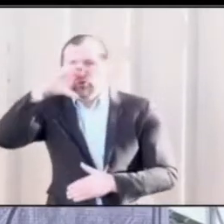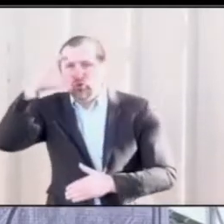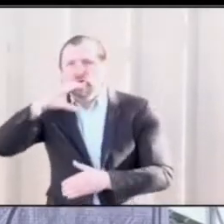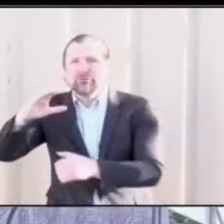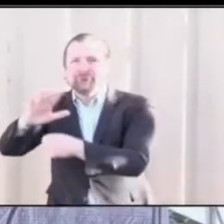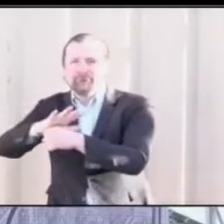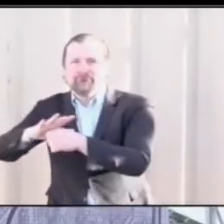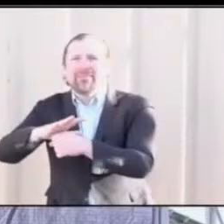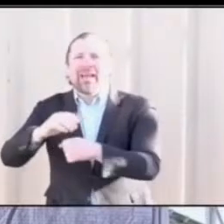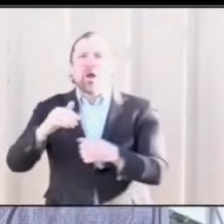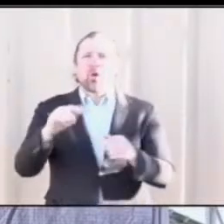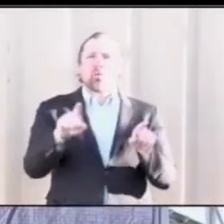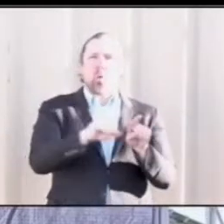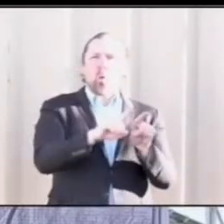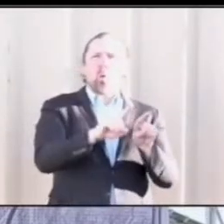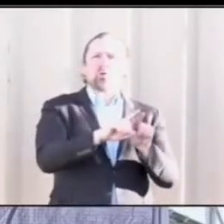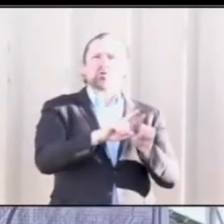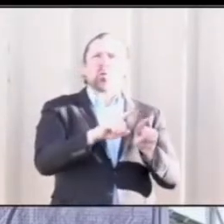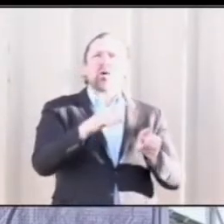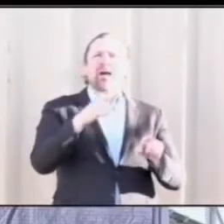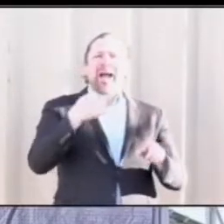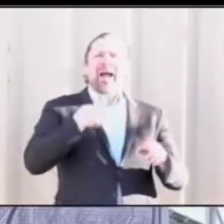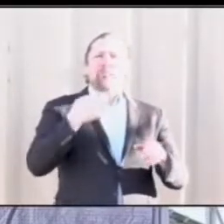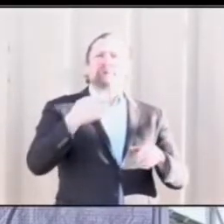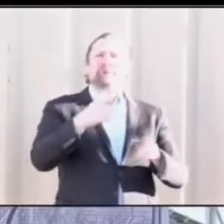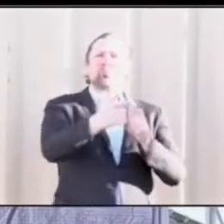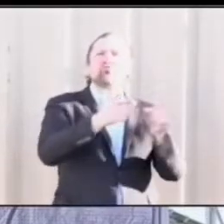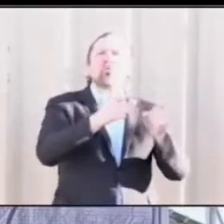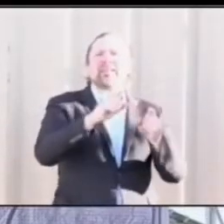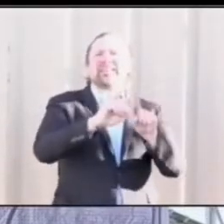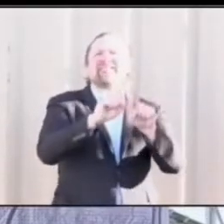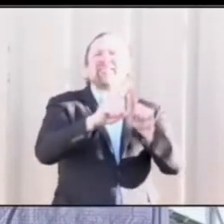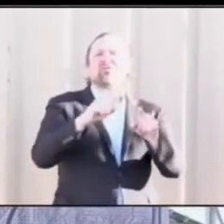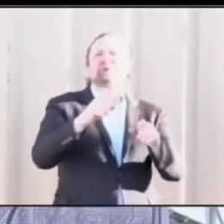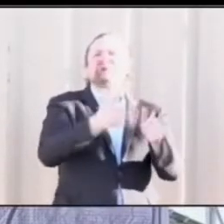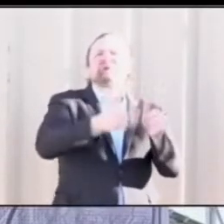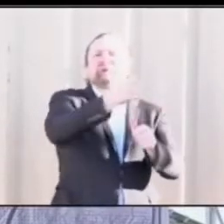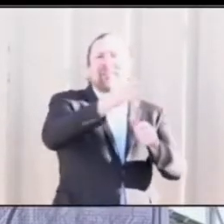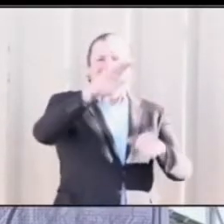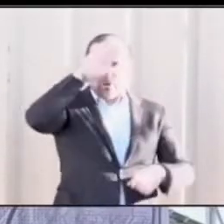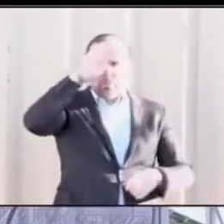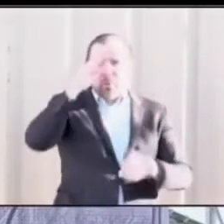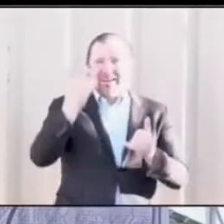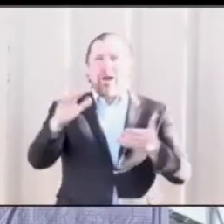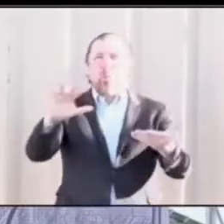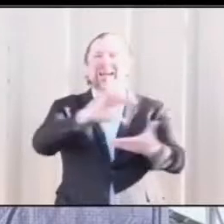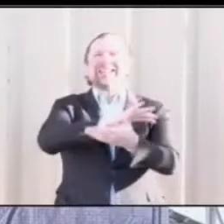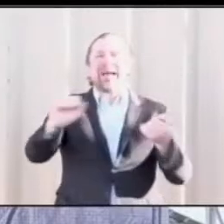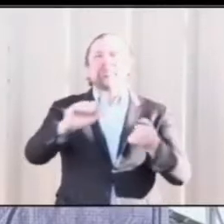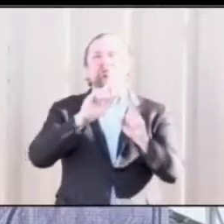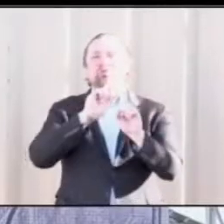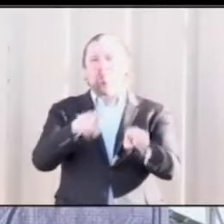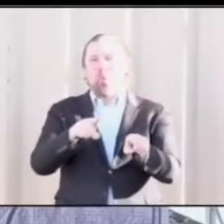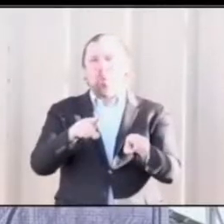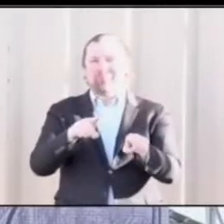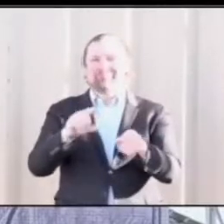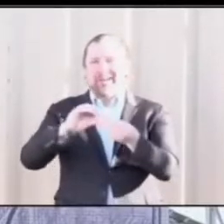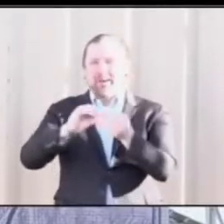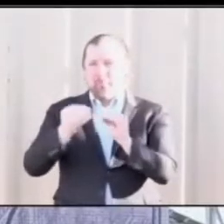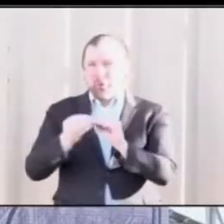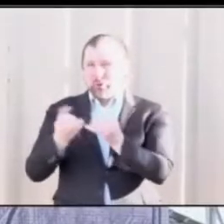also one of your Unified Incident Commanders. I'd like to give you our damage assessment report numbers. As of